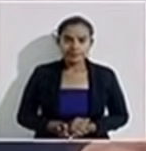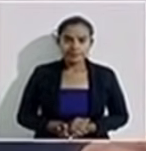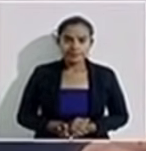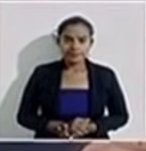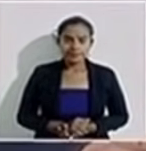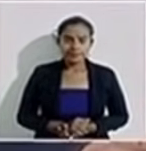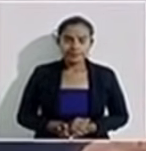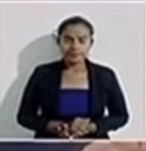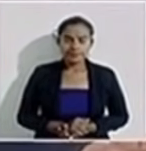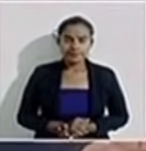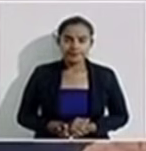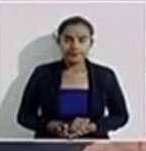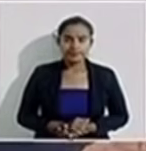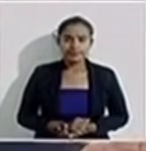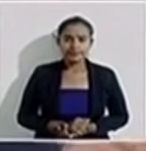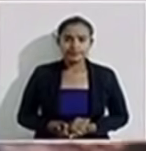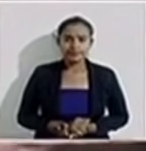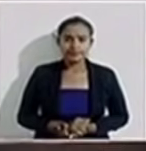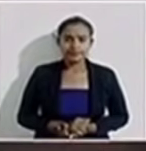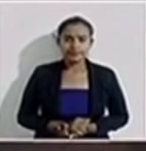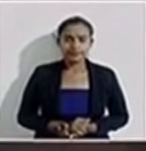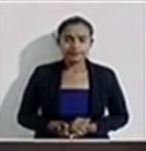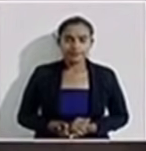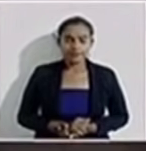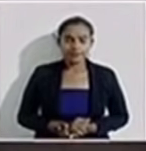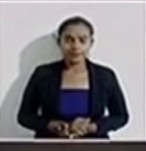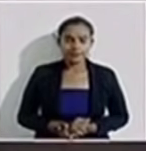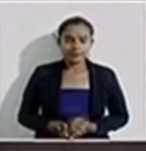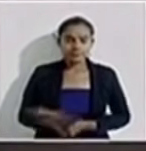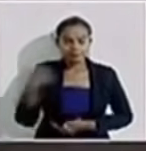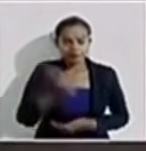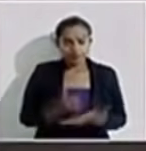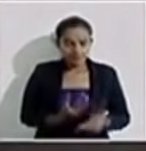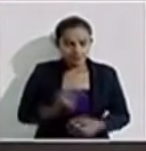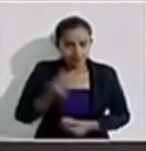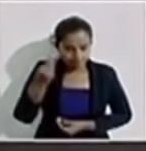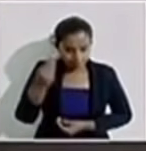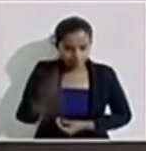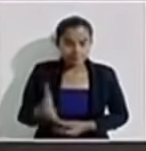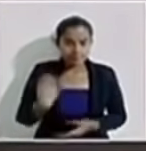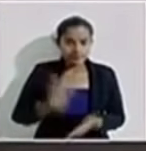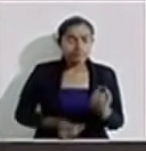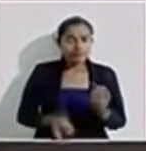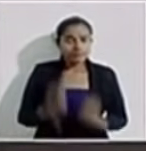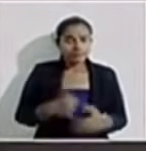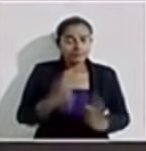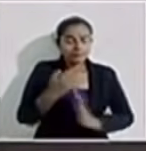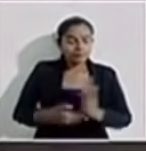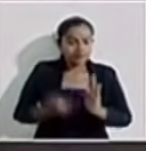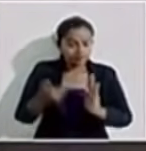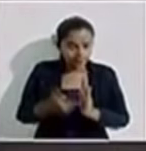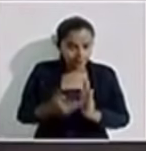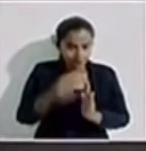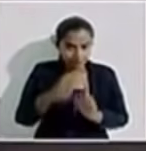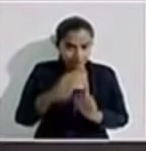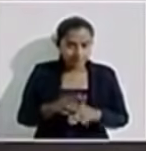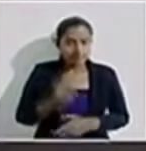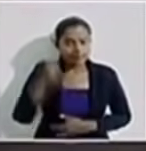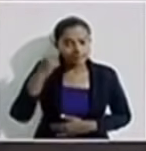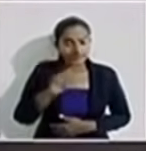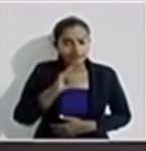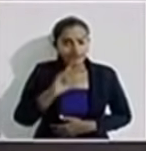A fresh report issued by Moody's Investor Service on Sri Lanka hints at an increased risk of debt